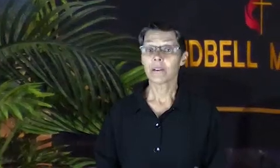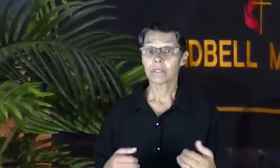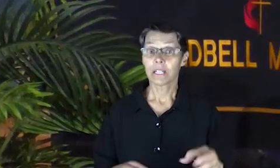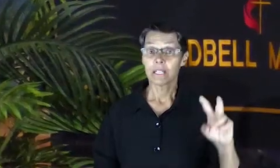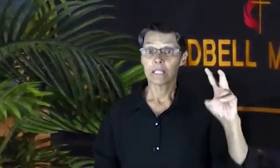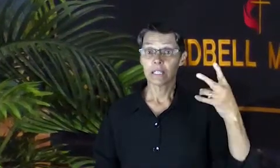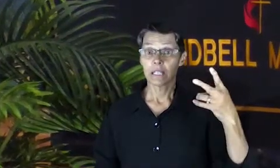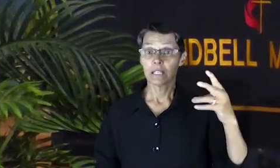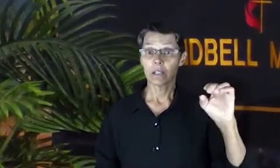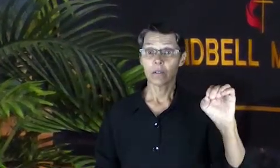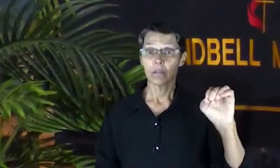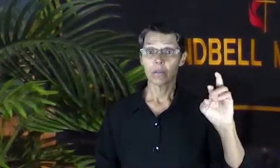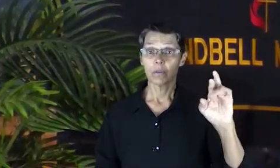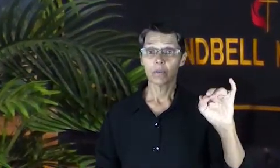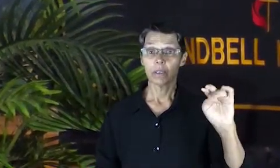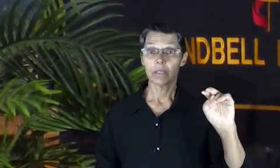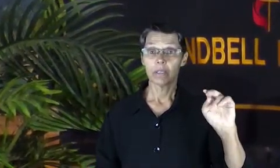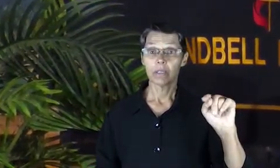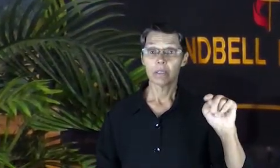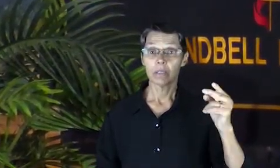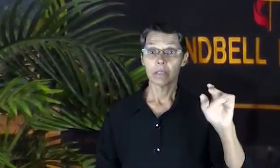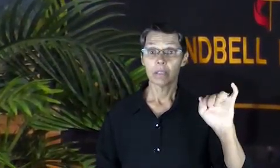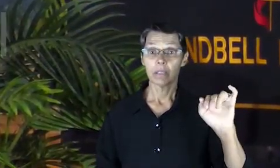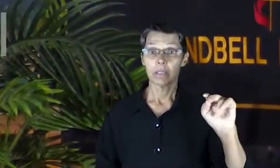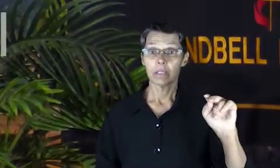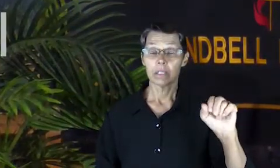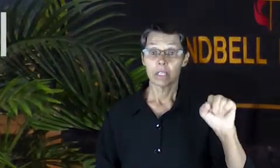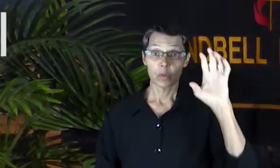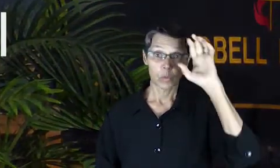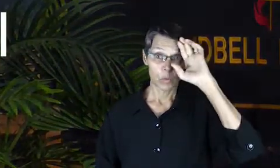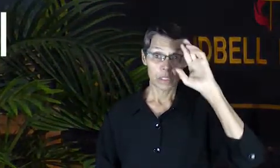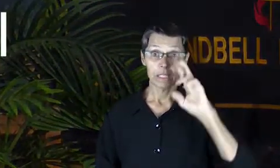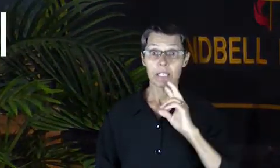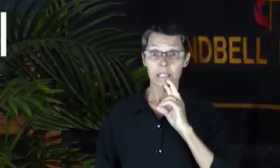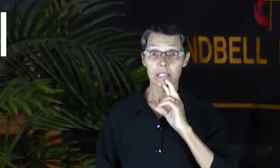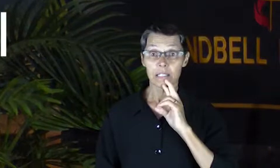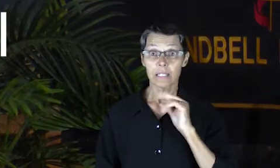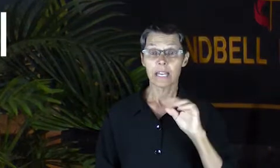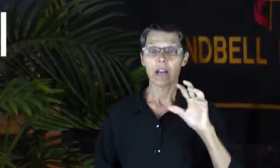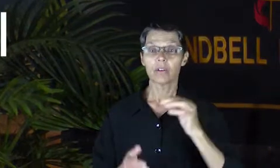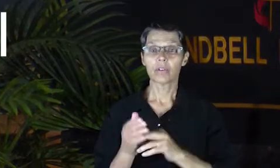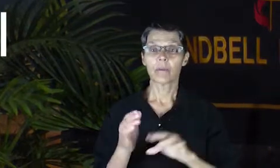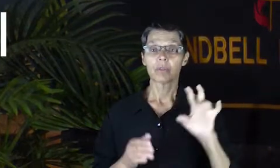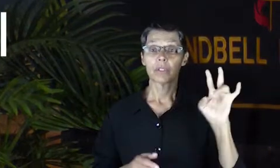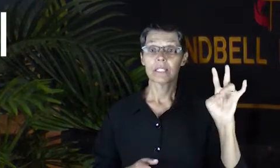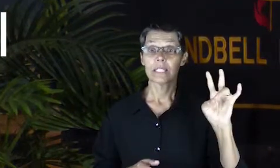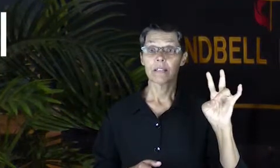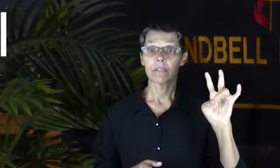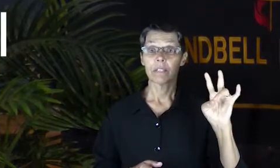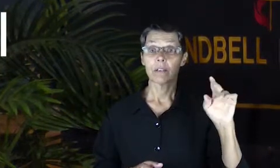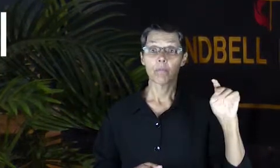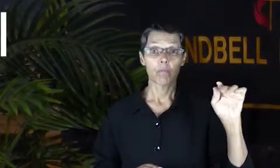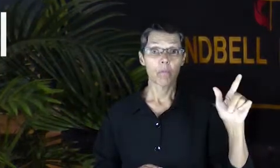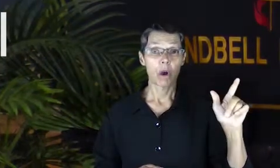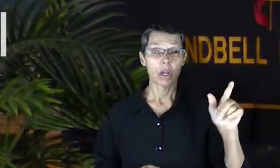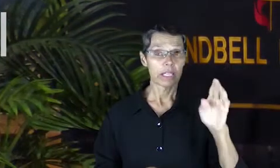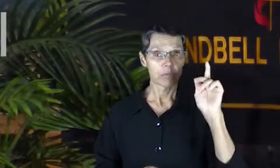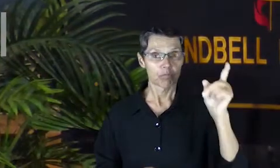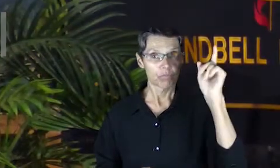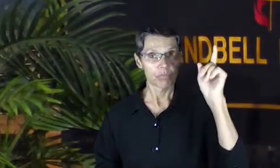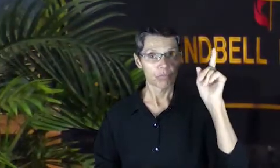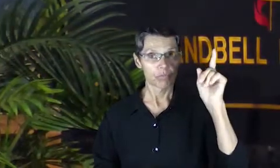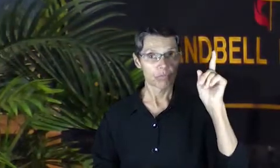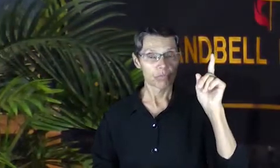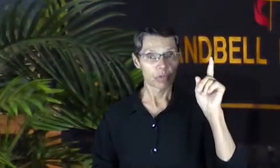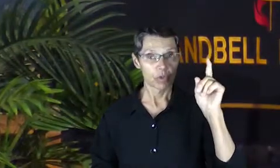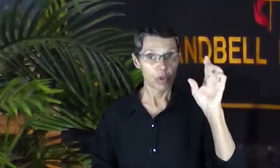We continue in 2 Corinthians, today reading from chapter 7, where Paul, after speaking frankly to the Corinthians, seeks to reassure